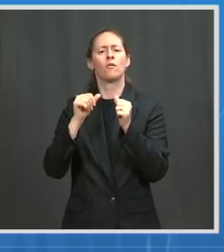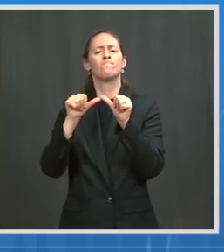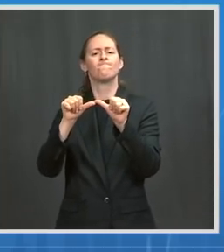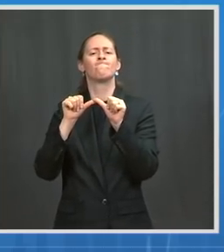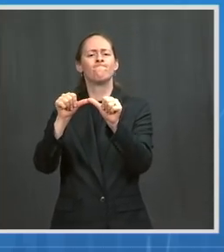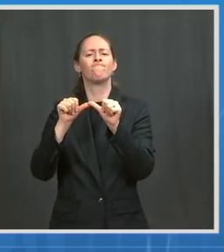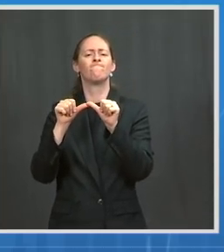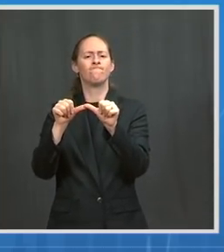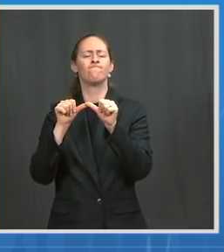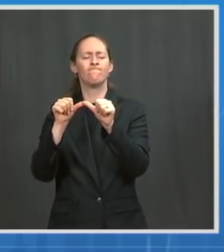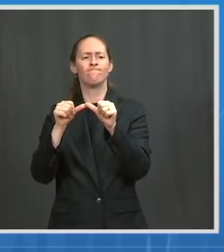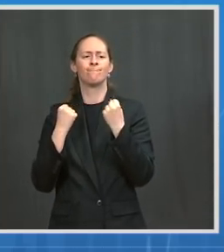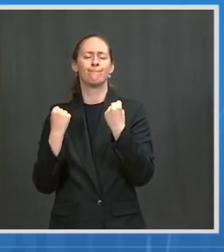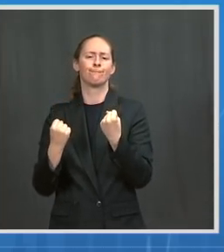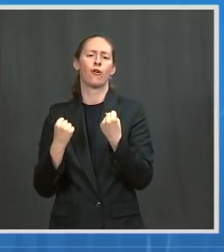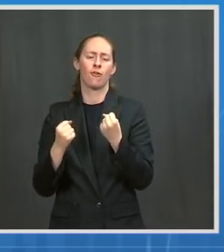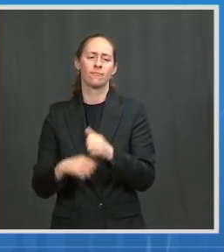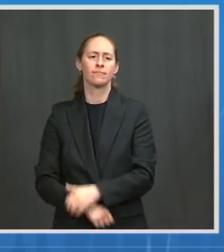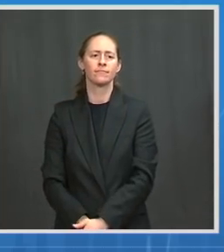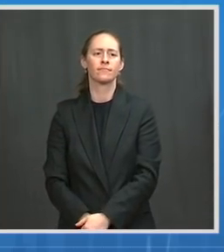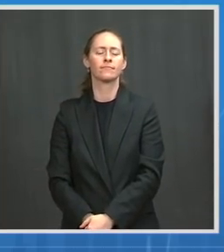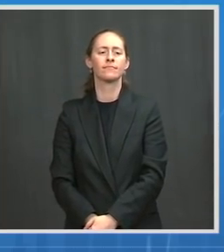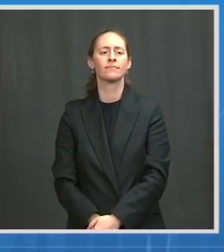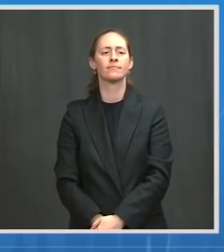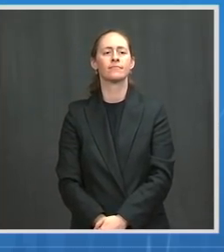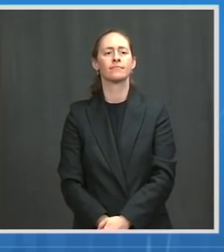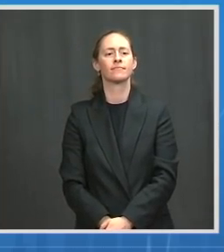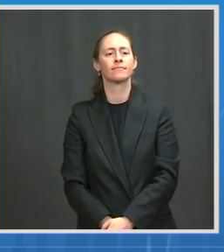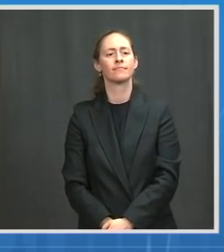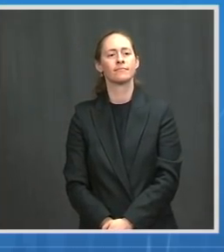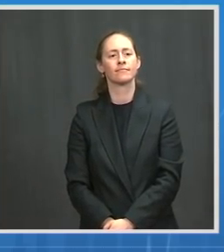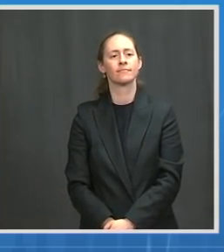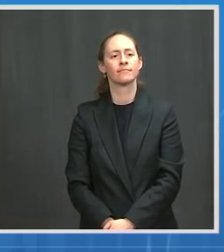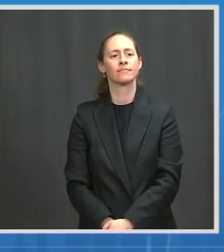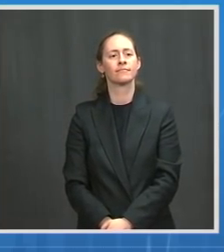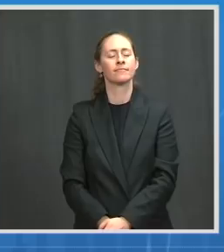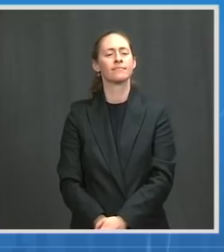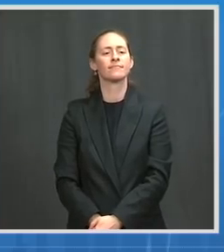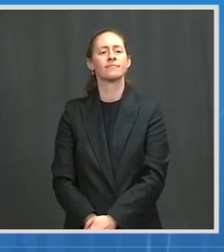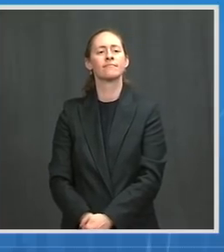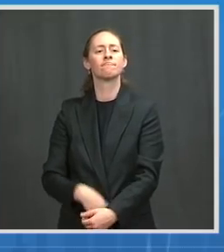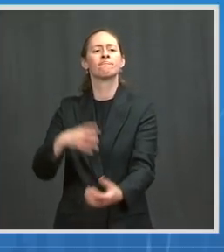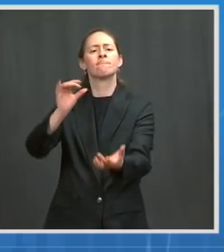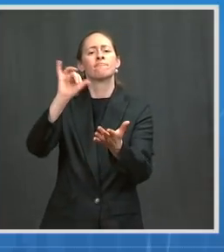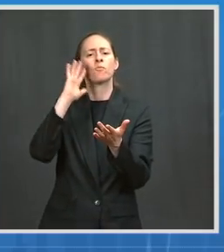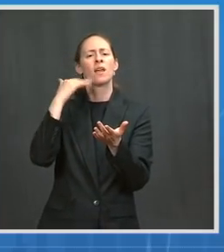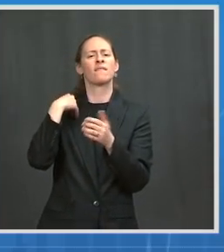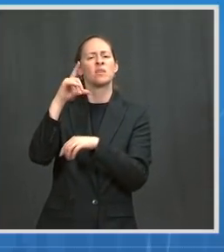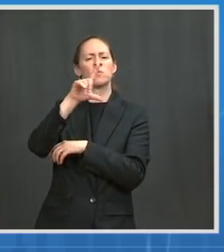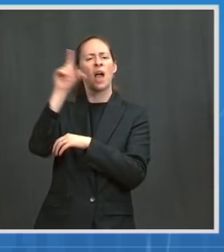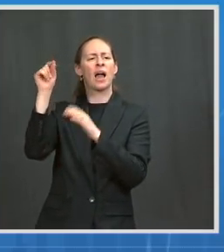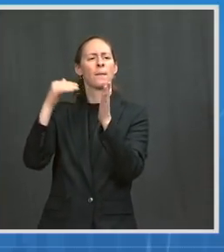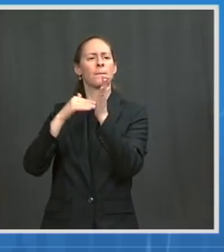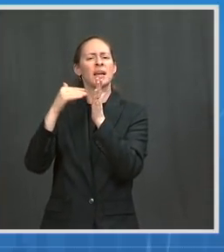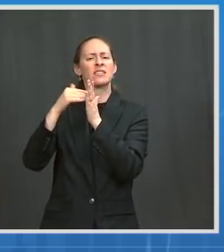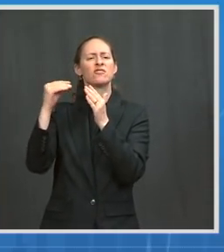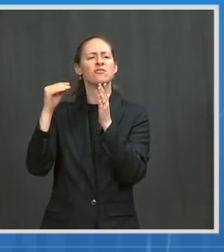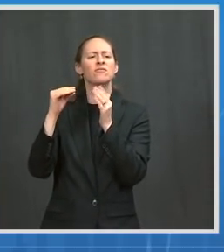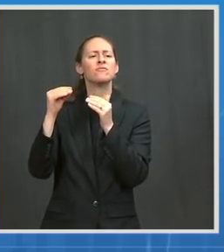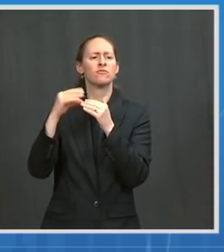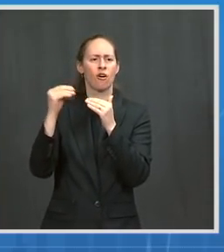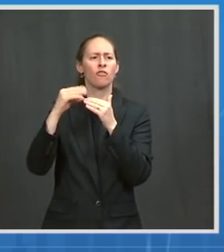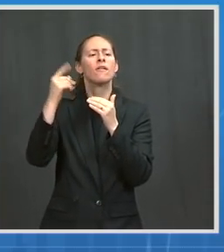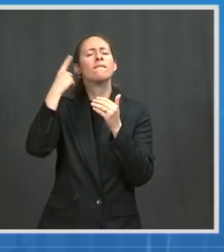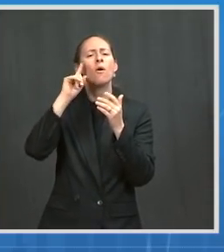Occupational Safety and Health has received $20 million for an education and awareness campaign to improve the well-being of the nation's